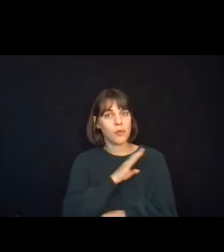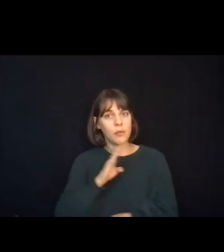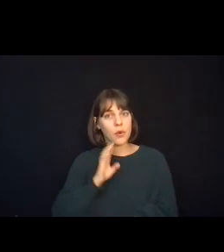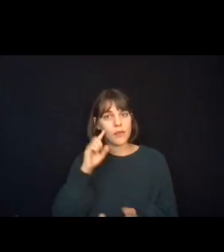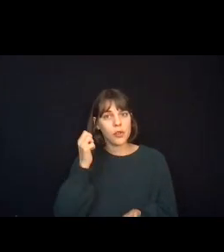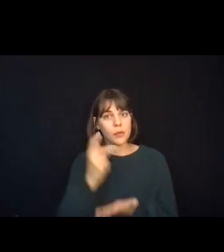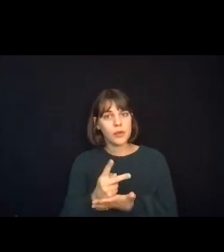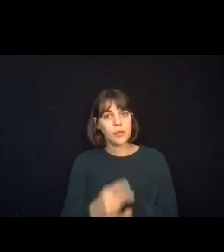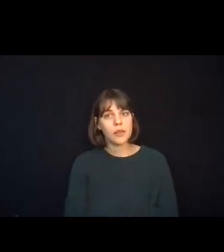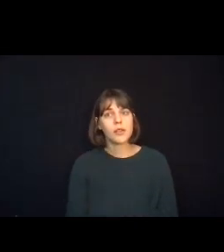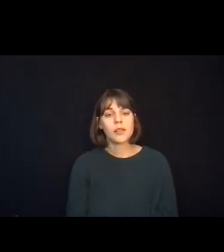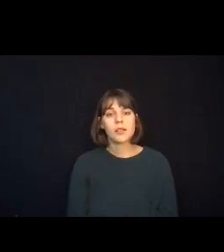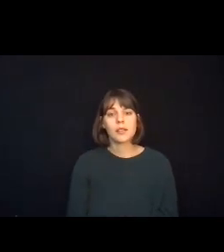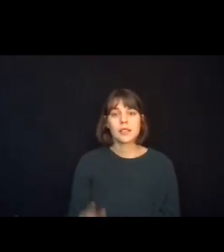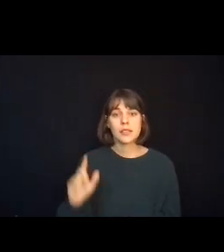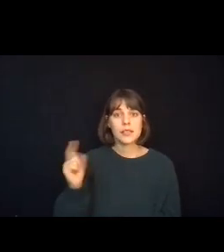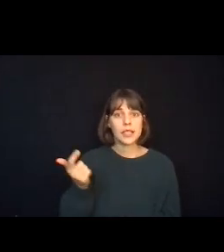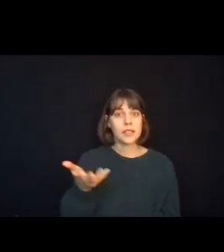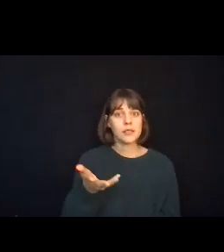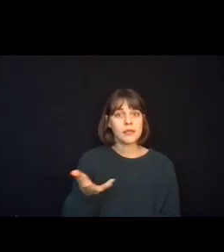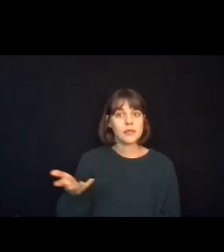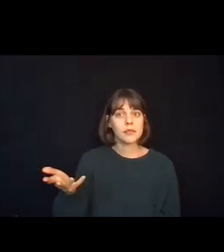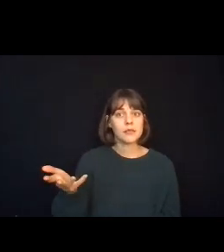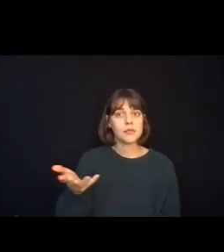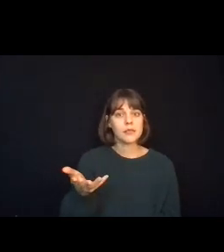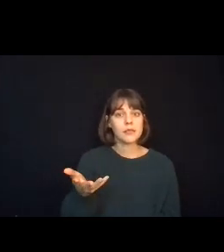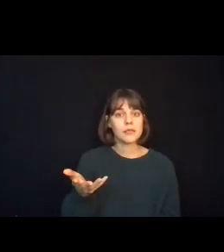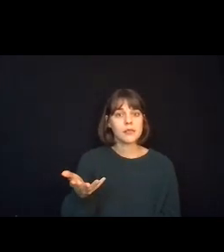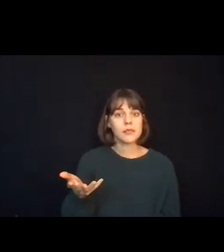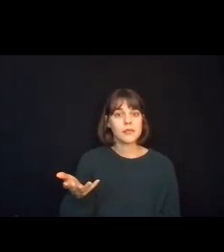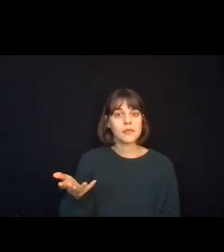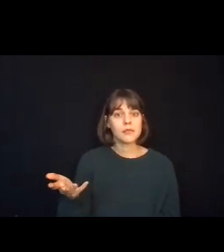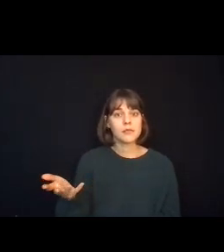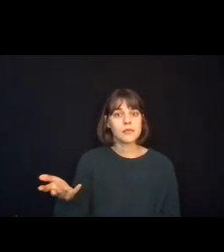for approval. Do I have a second?